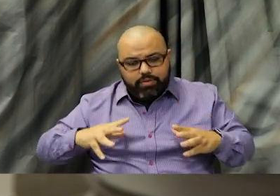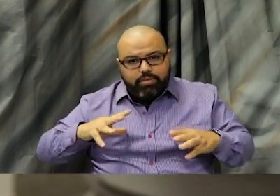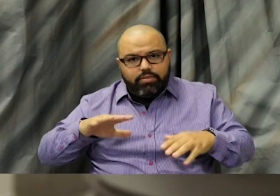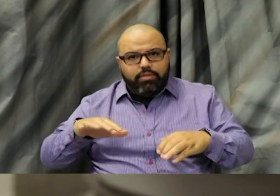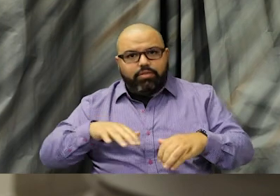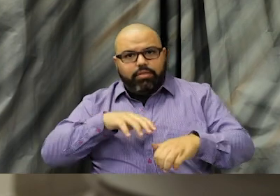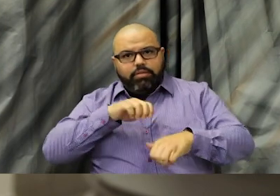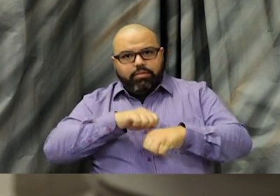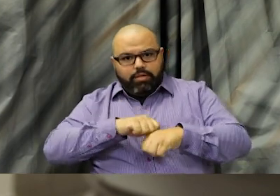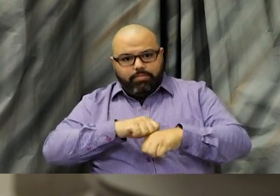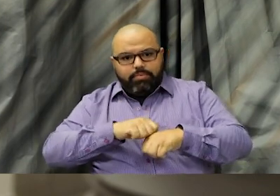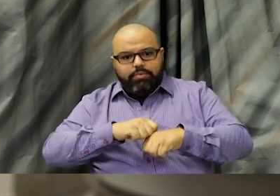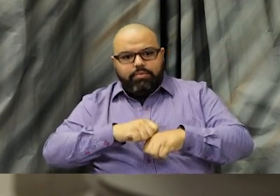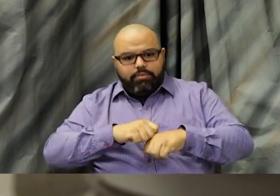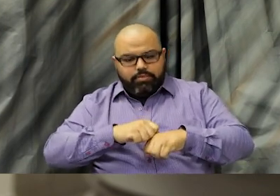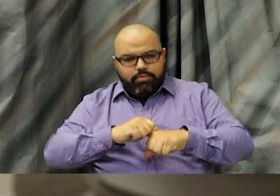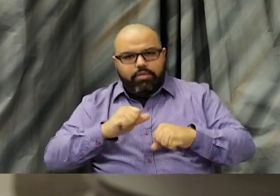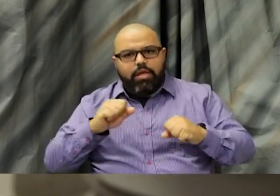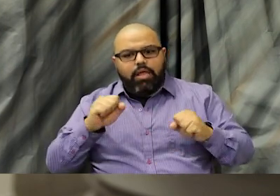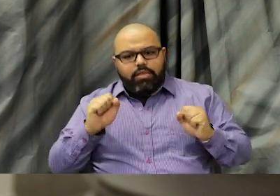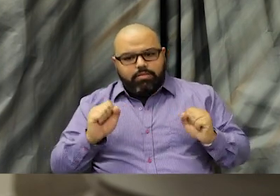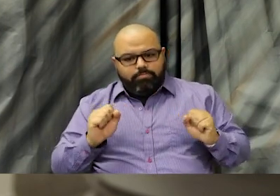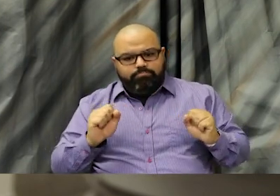finish their assignments.